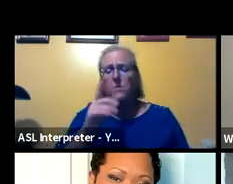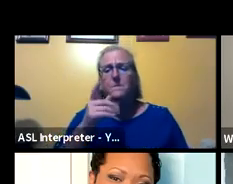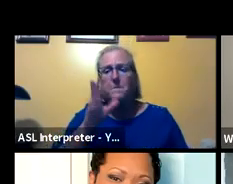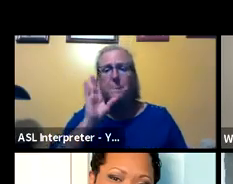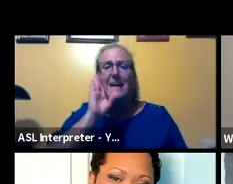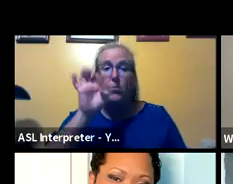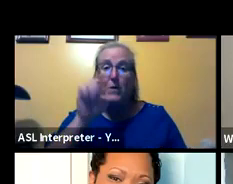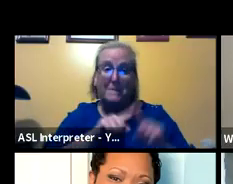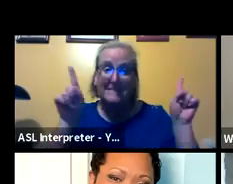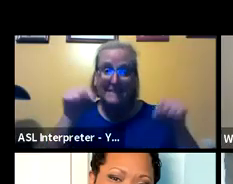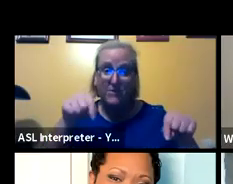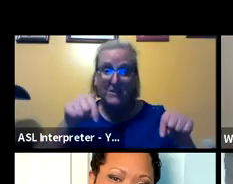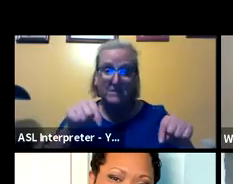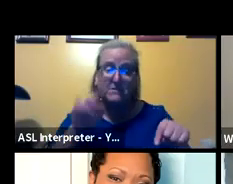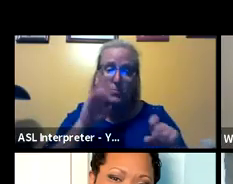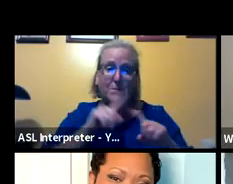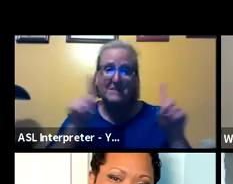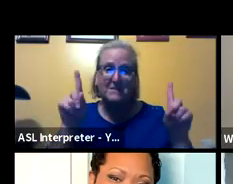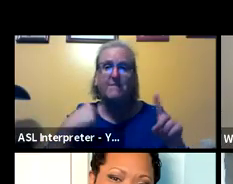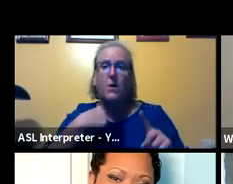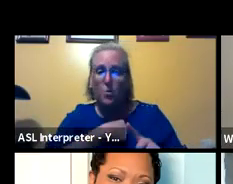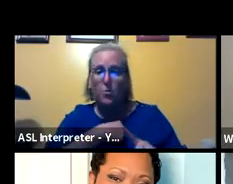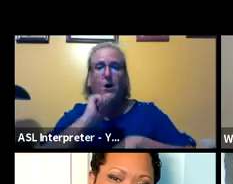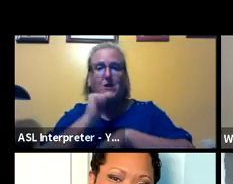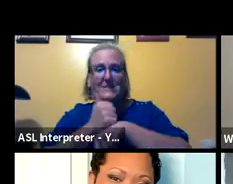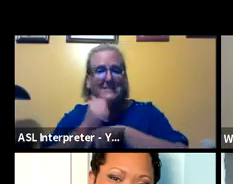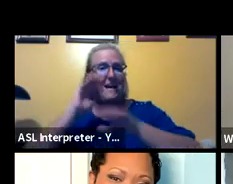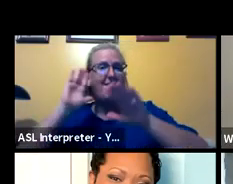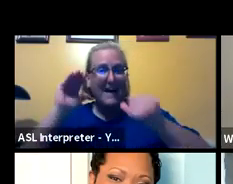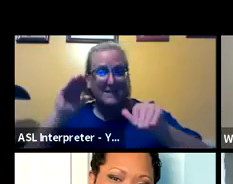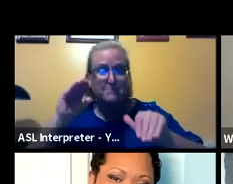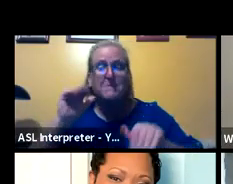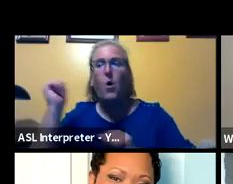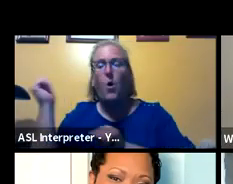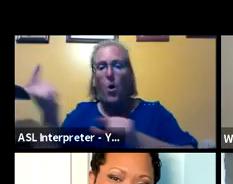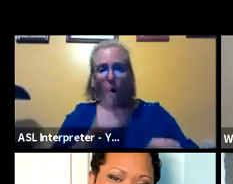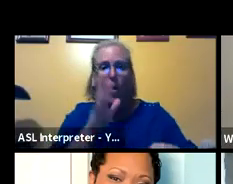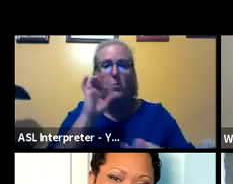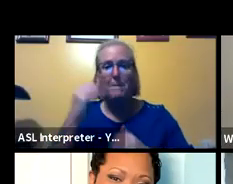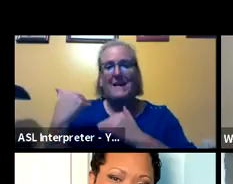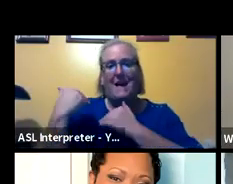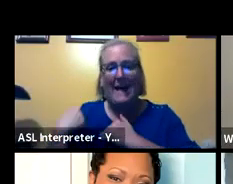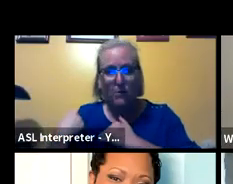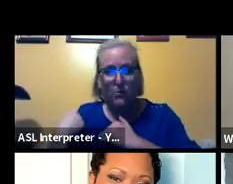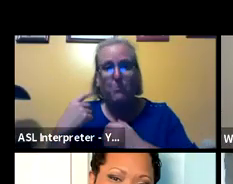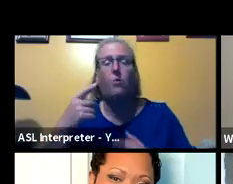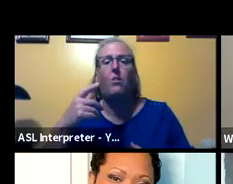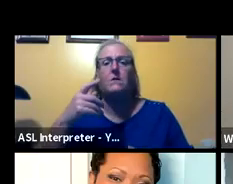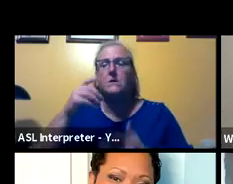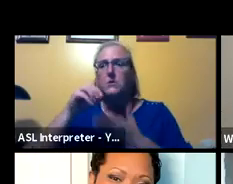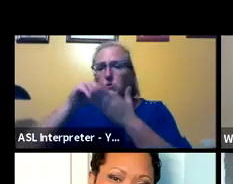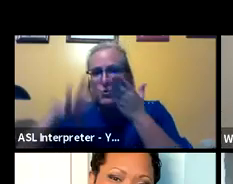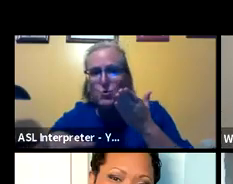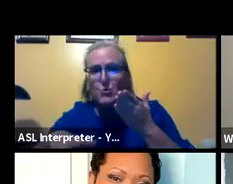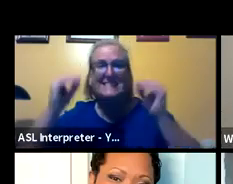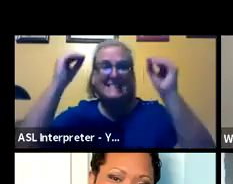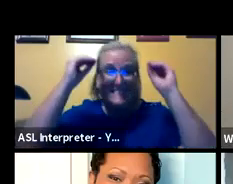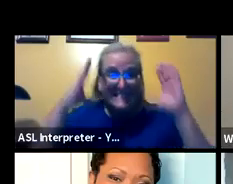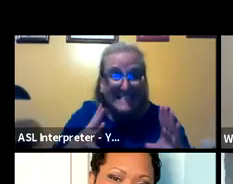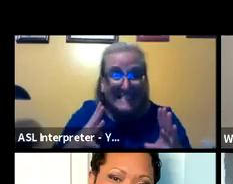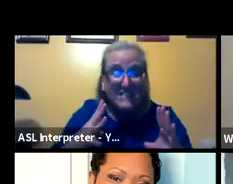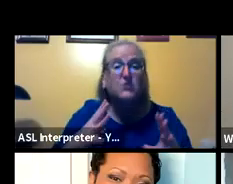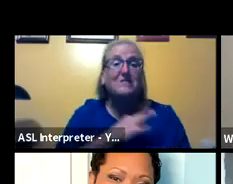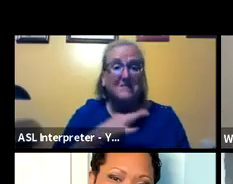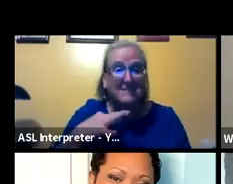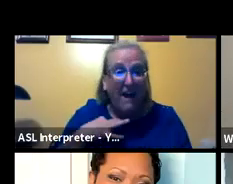be different. We have set the expectation that there will be accountability for teachers and students, which did not exist the last time, which is why you